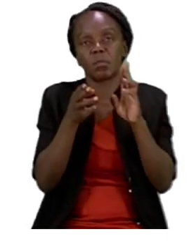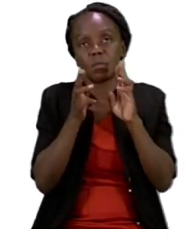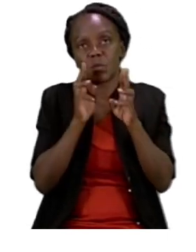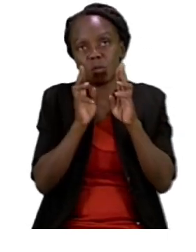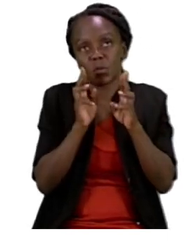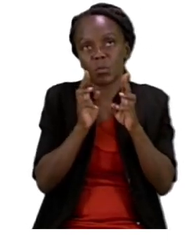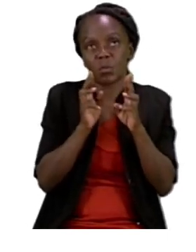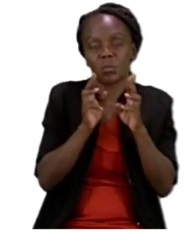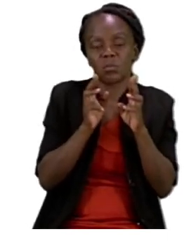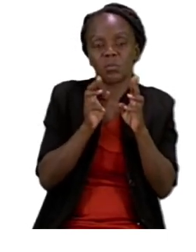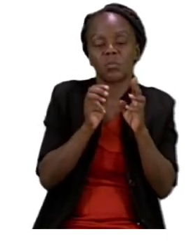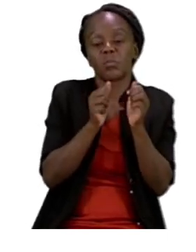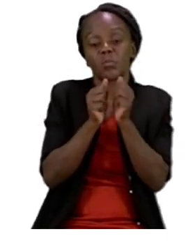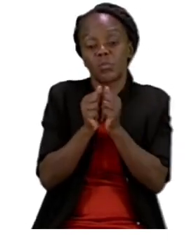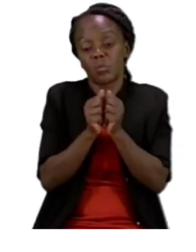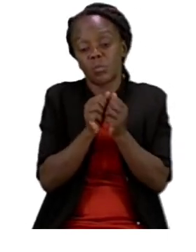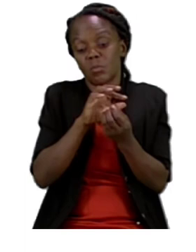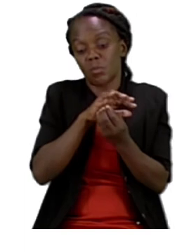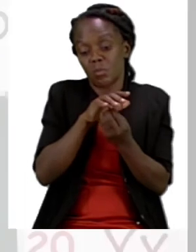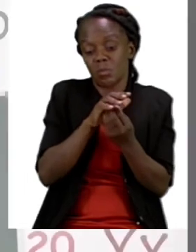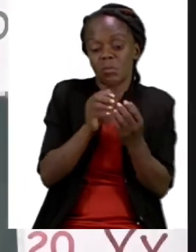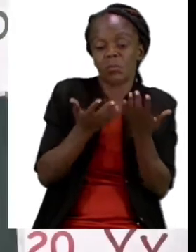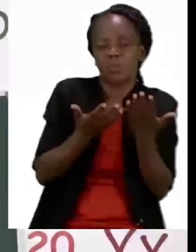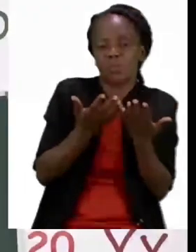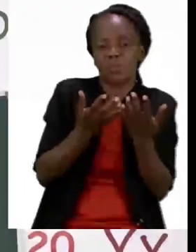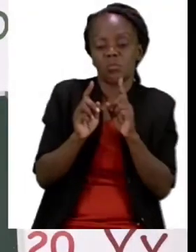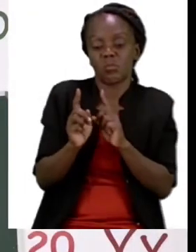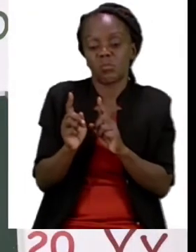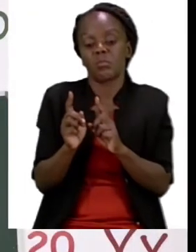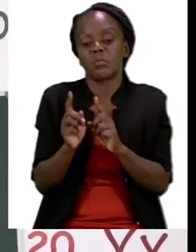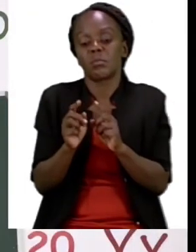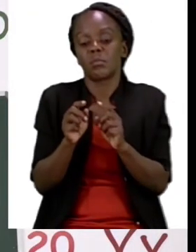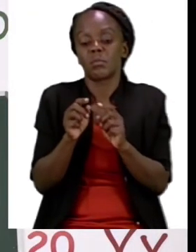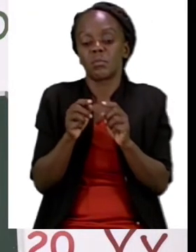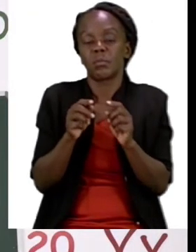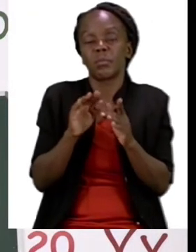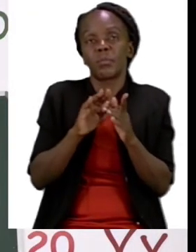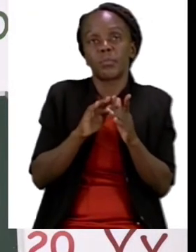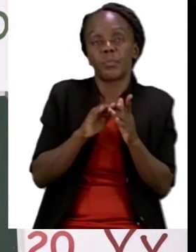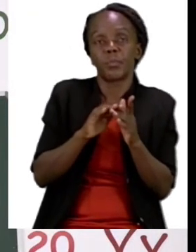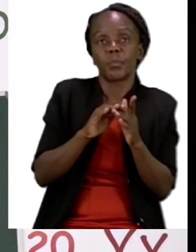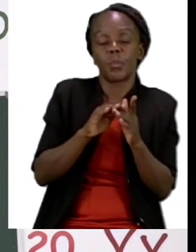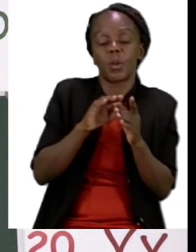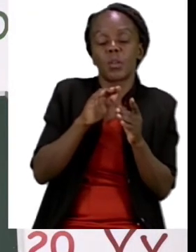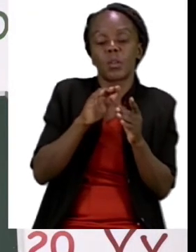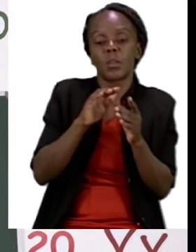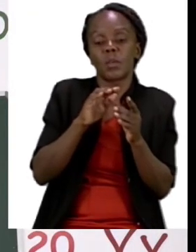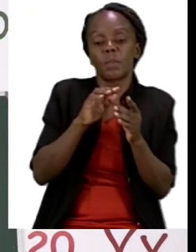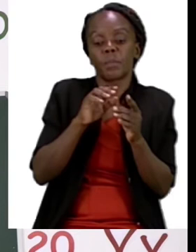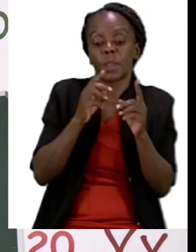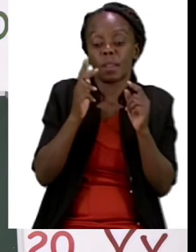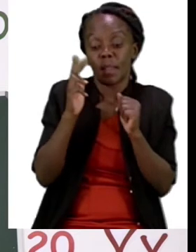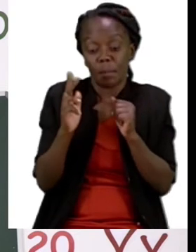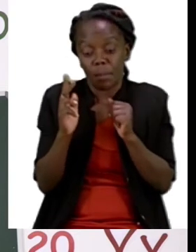your special picture. Now remember, boys and girls, a pair of scissors is very, very